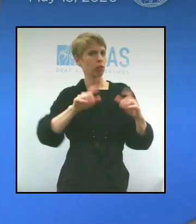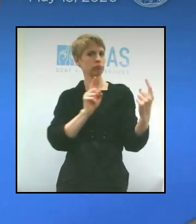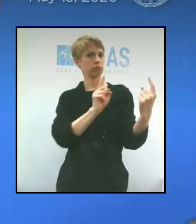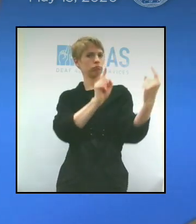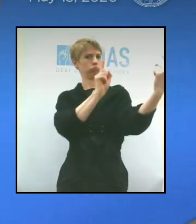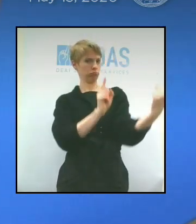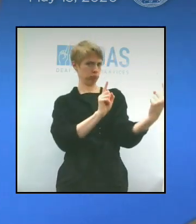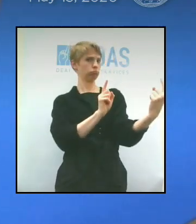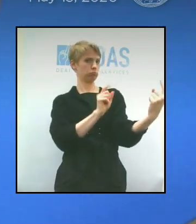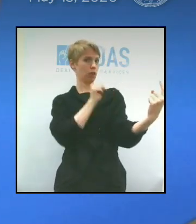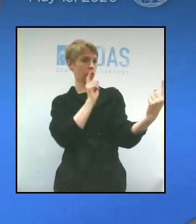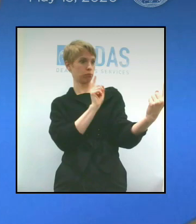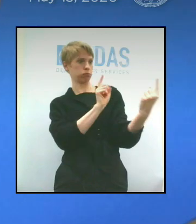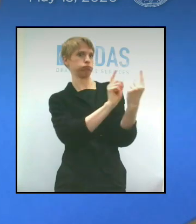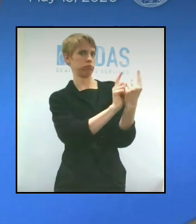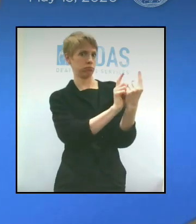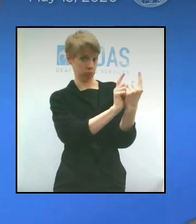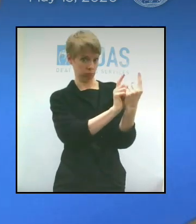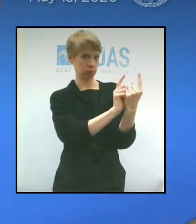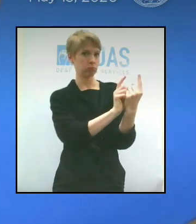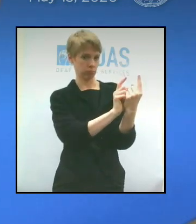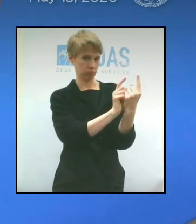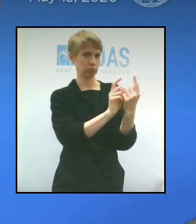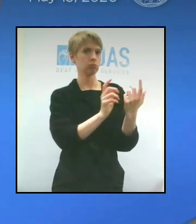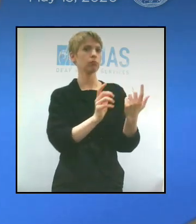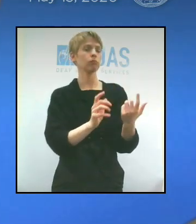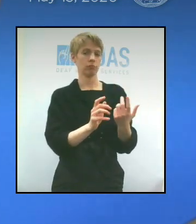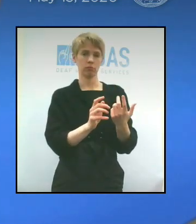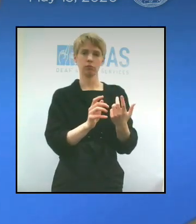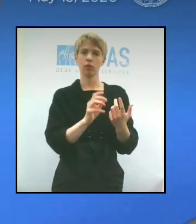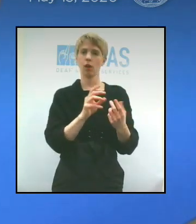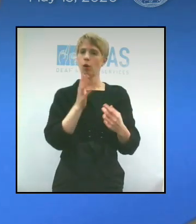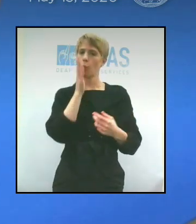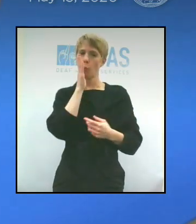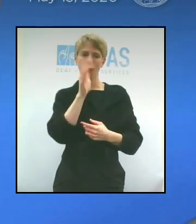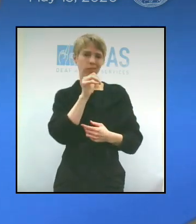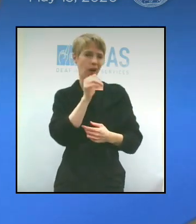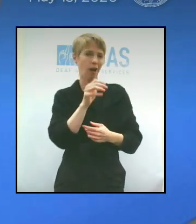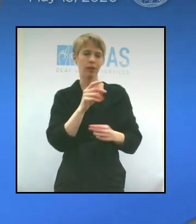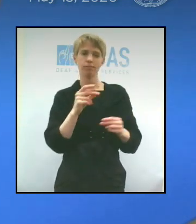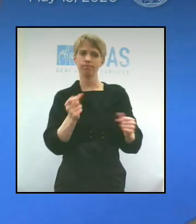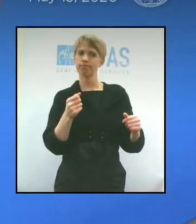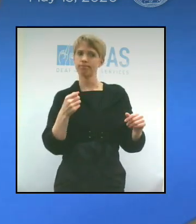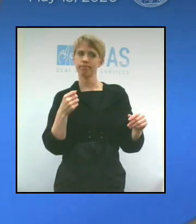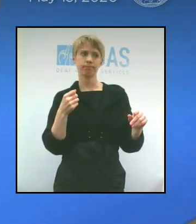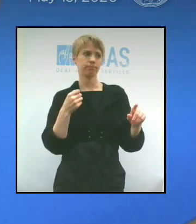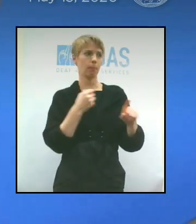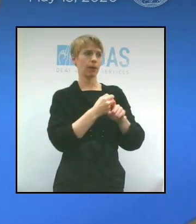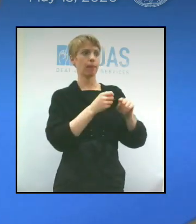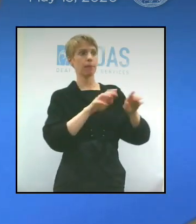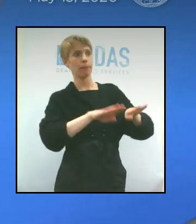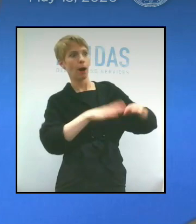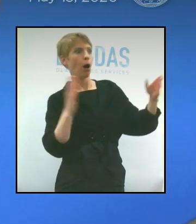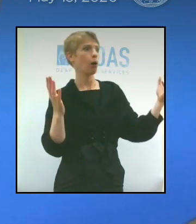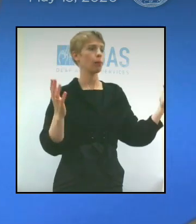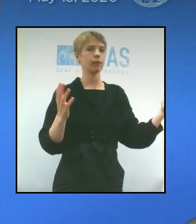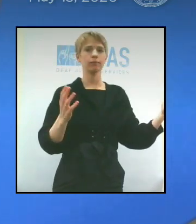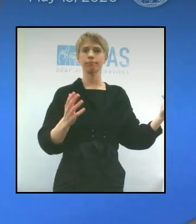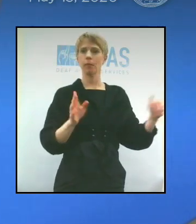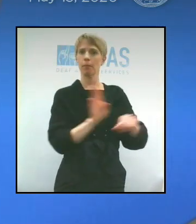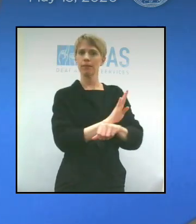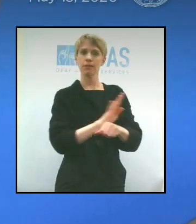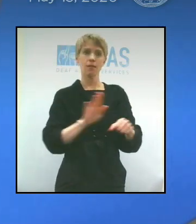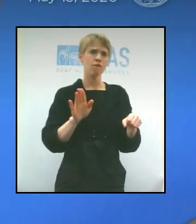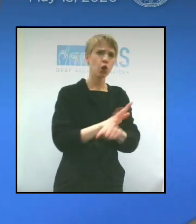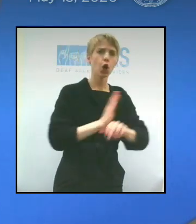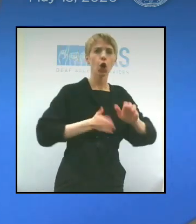that open. They're not going to go up to 100% capacity. They're going to have a limited capacity.